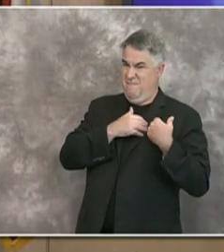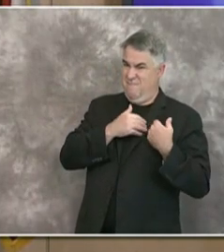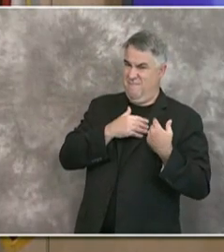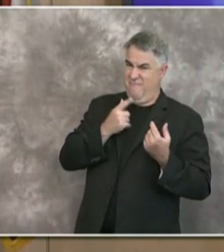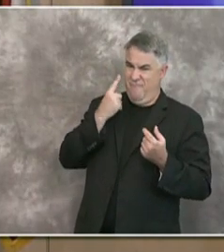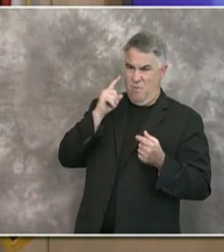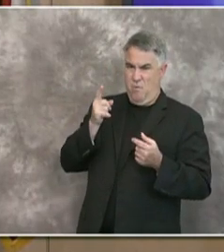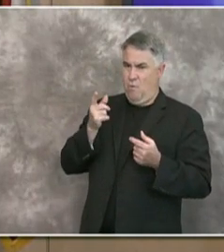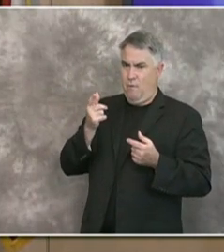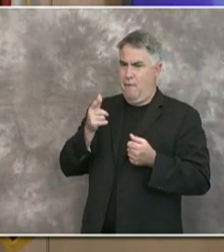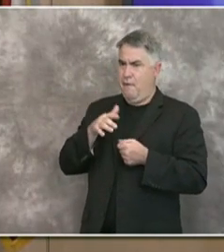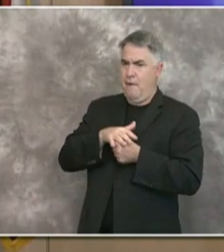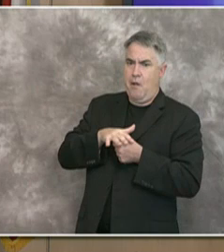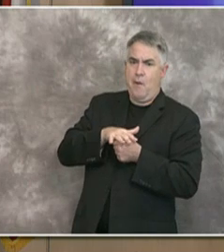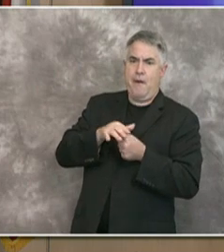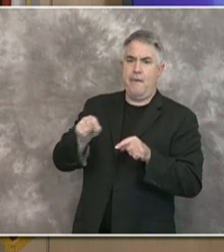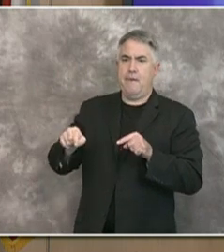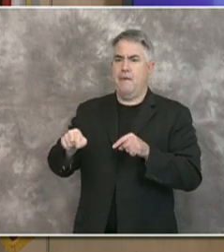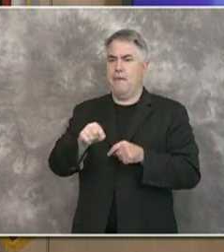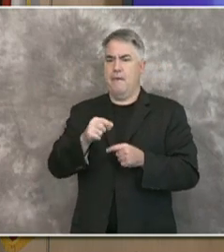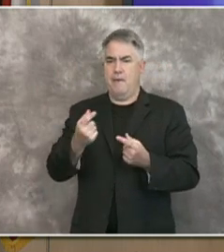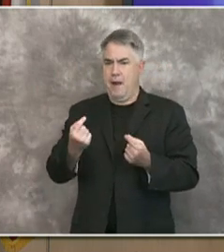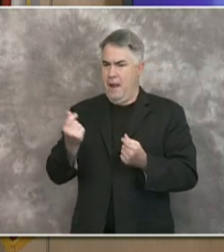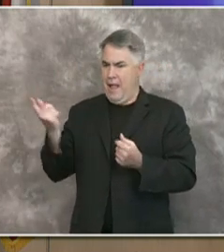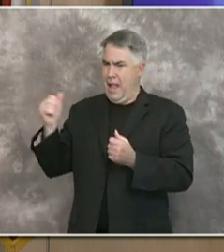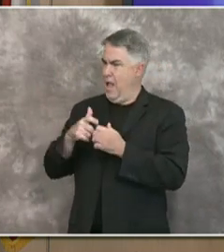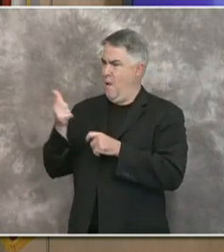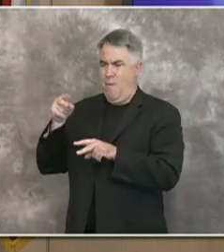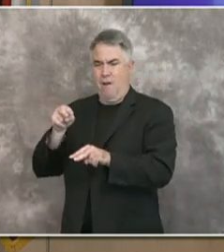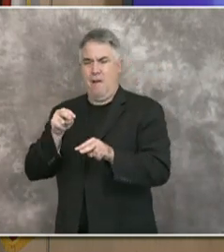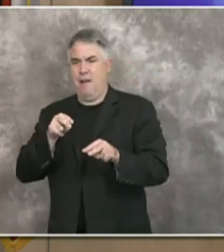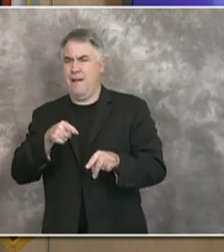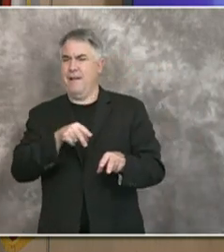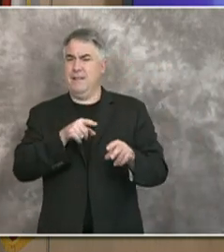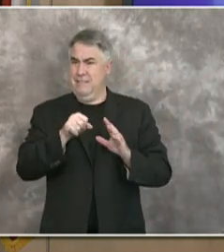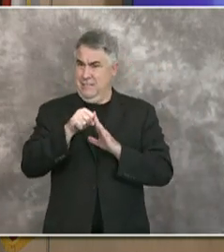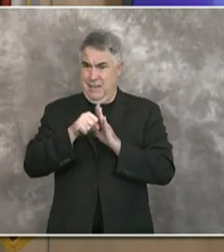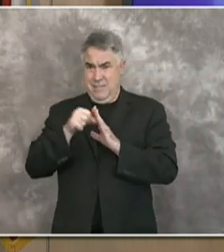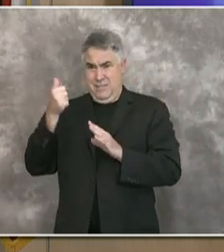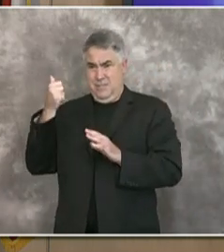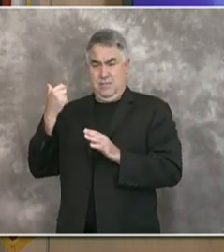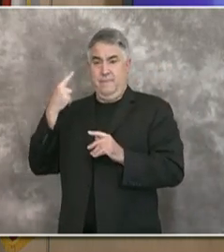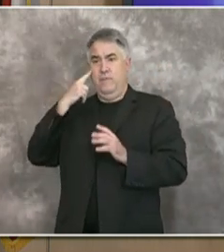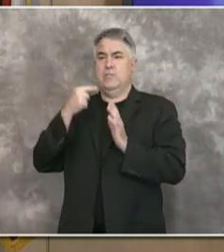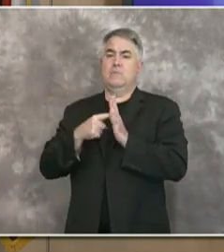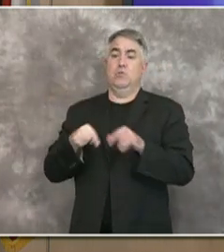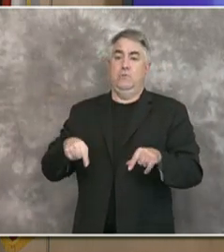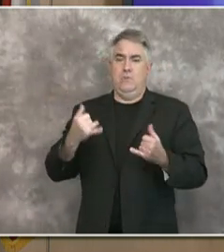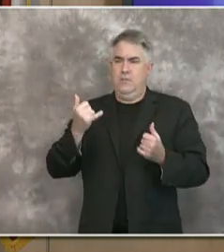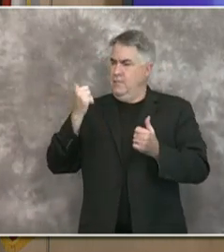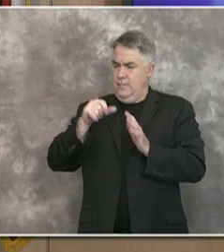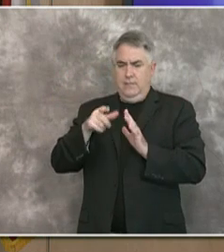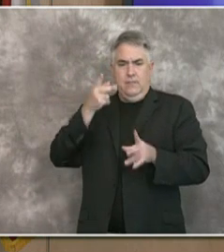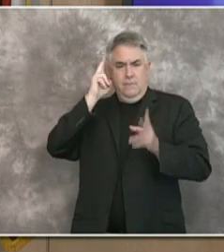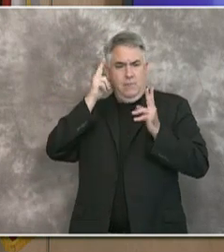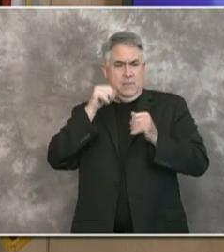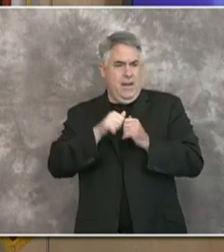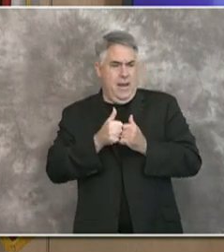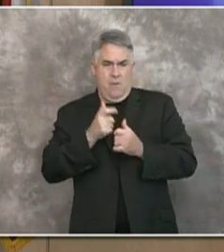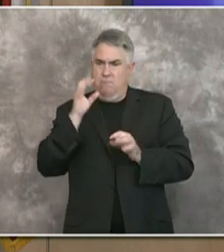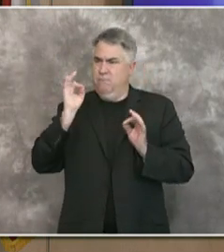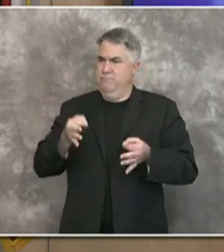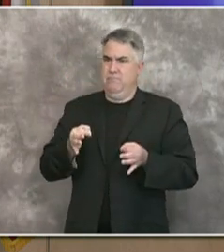control carve-outs. How are you all gauging, like when the state issues guidance, like today, for example, with barbershops, how are you all deciding like when it's safe to